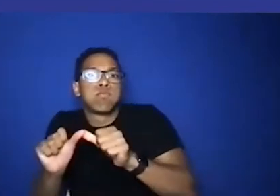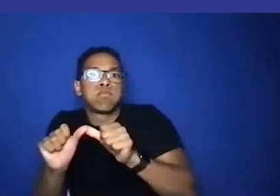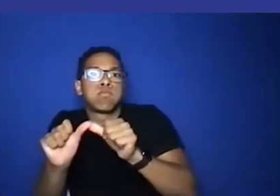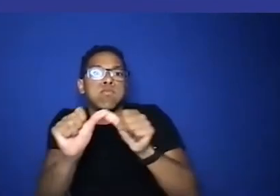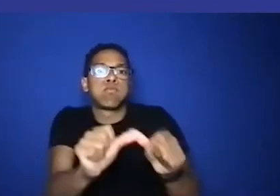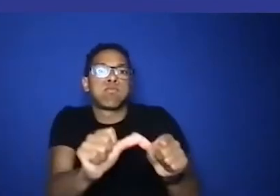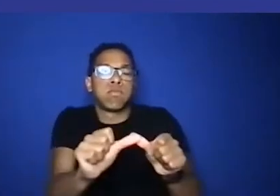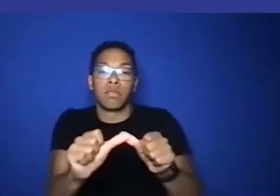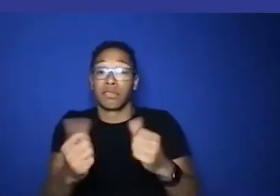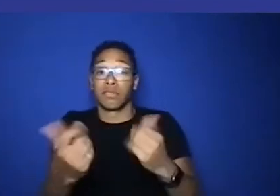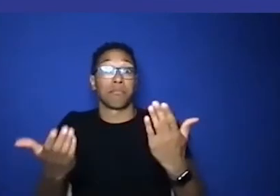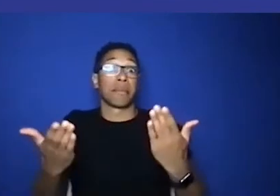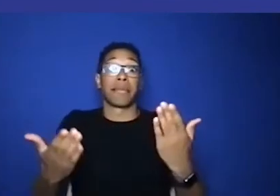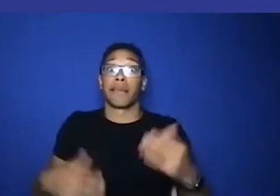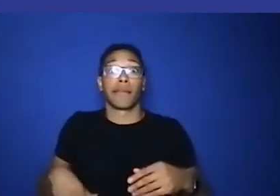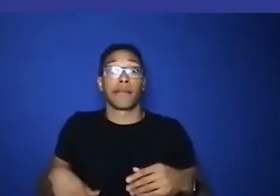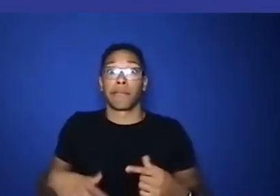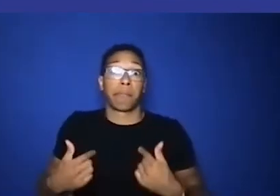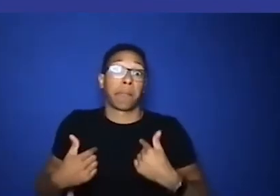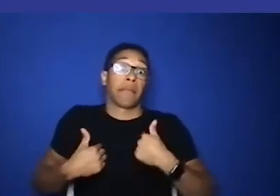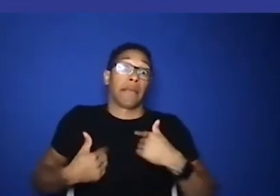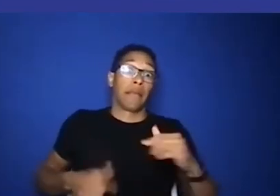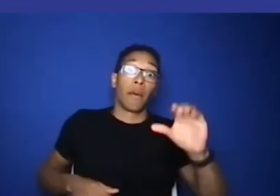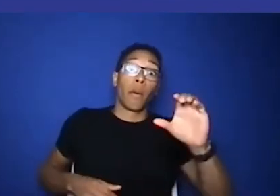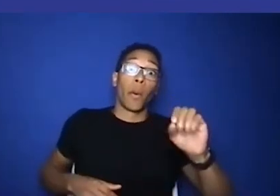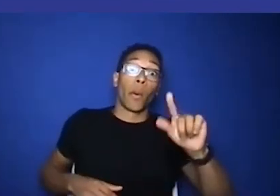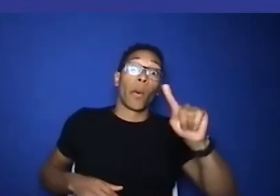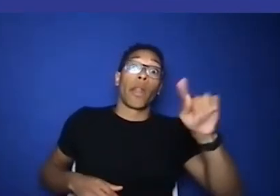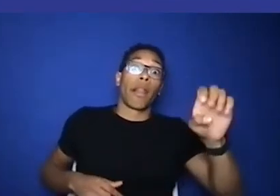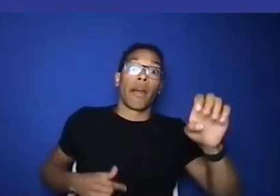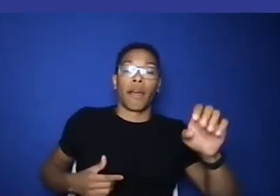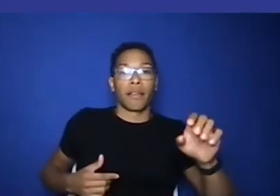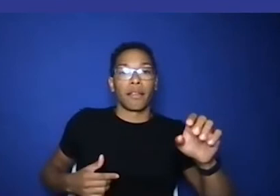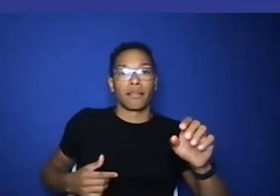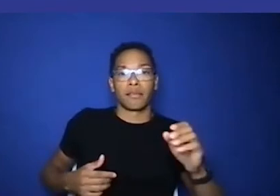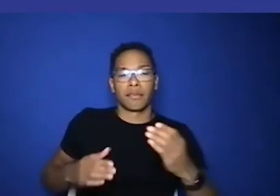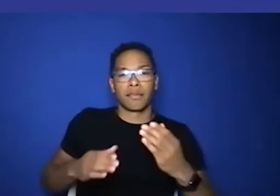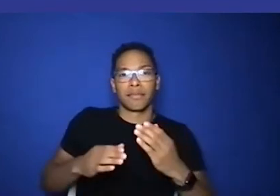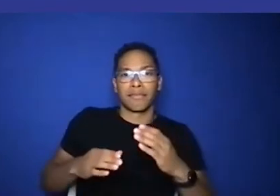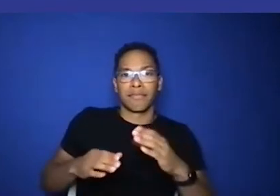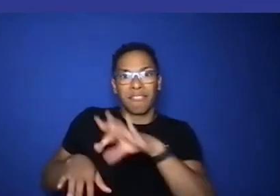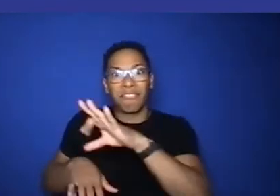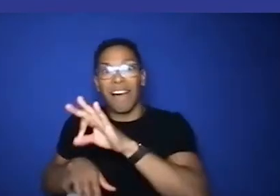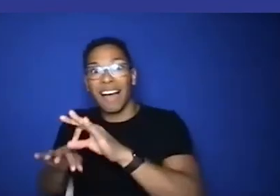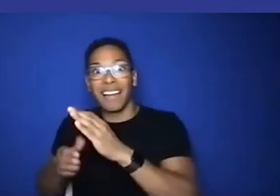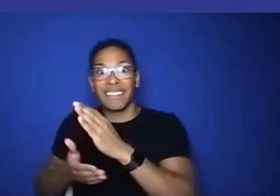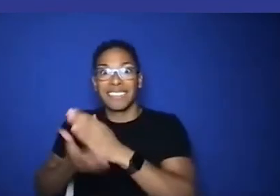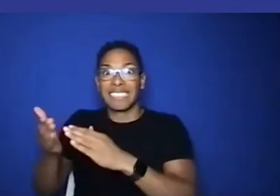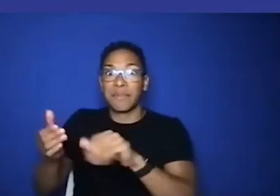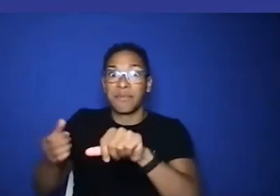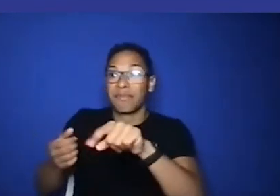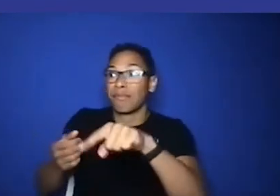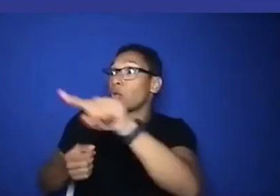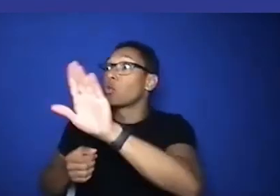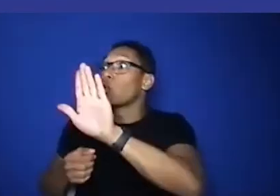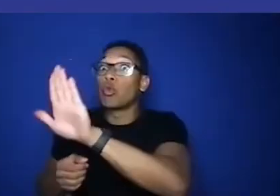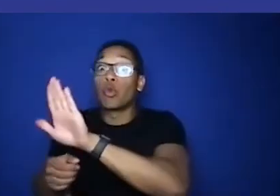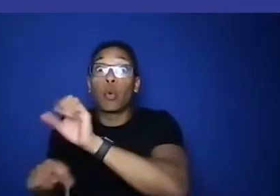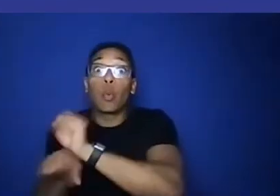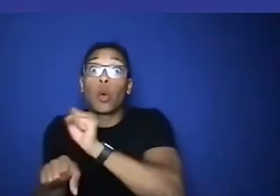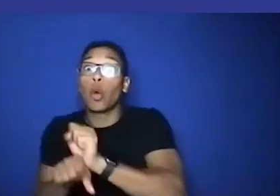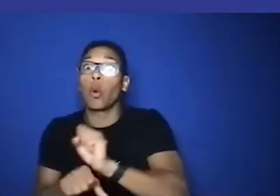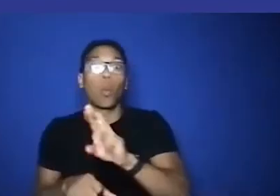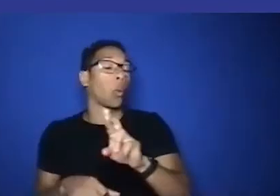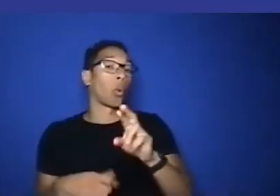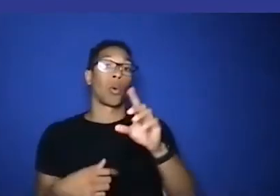or even like Colette and I coming across Polygon Allen's work in the archive, me coming to Diane Burns's work